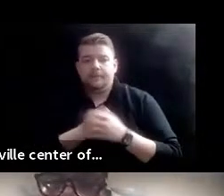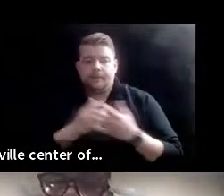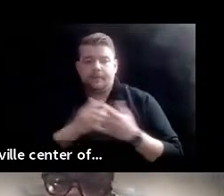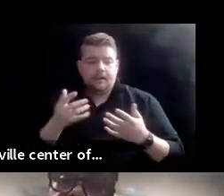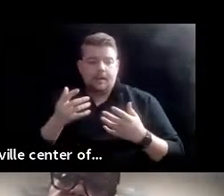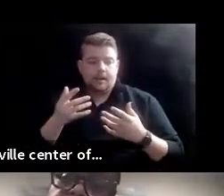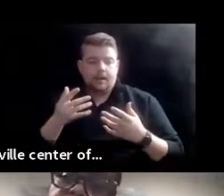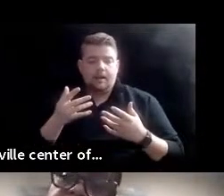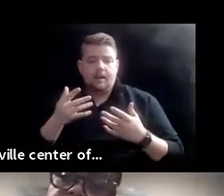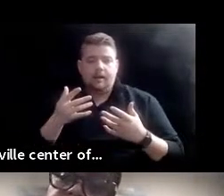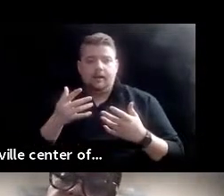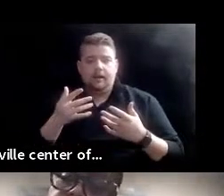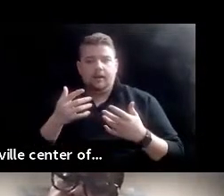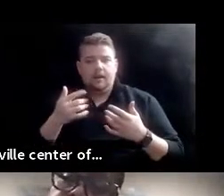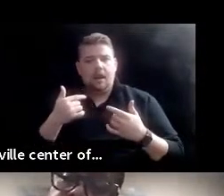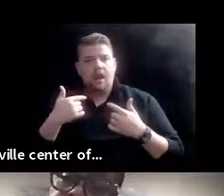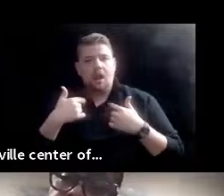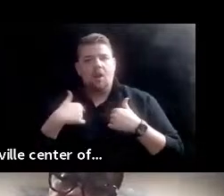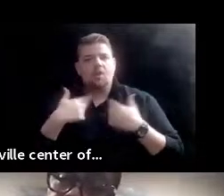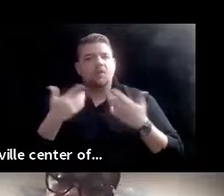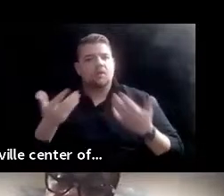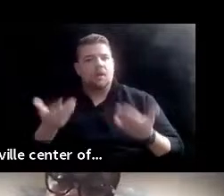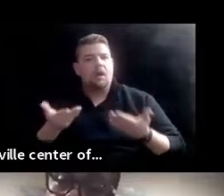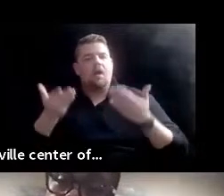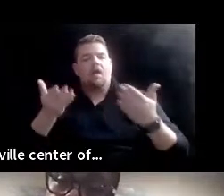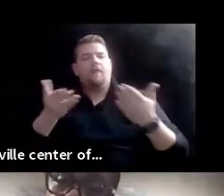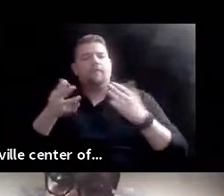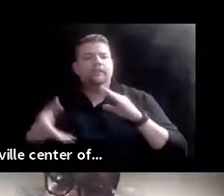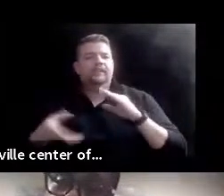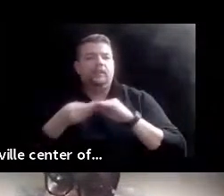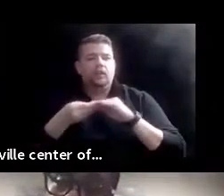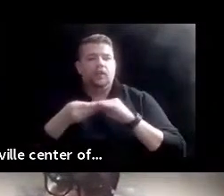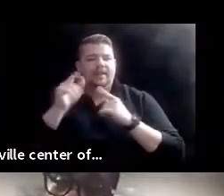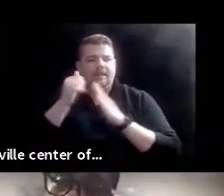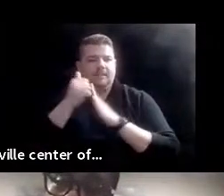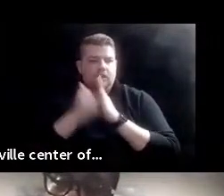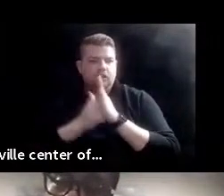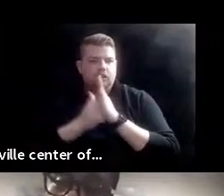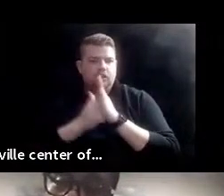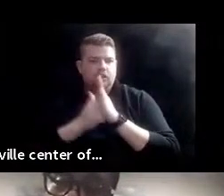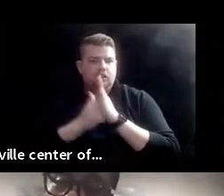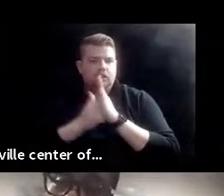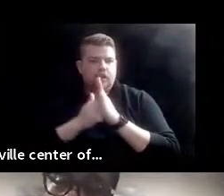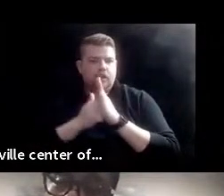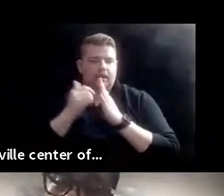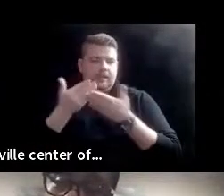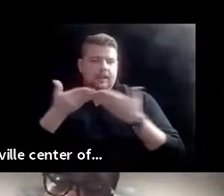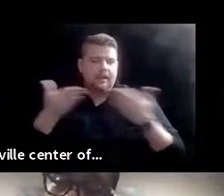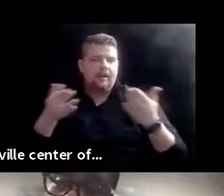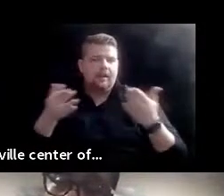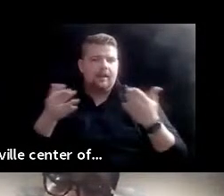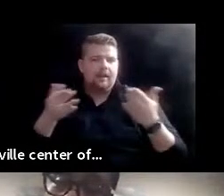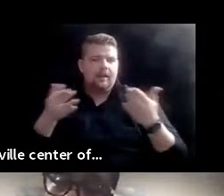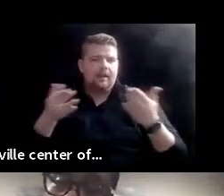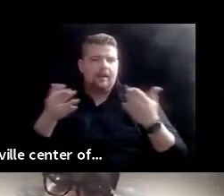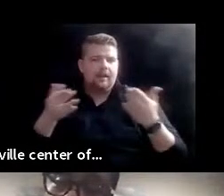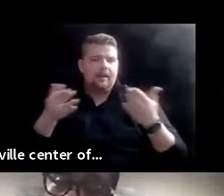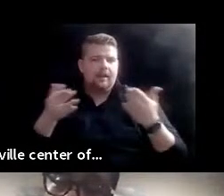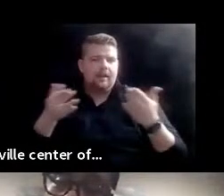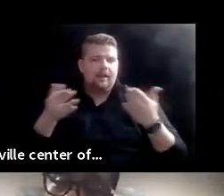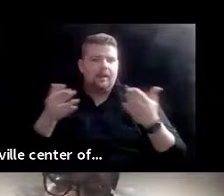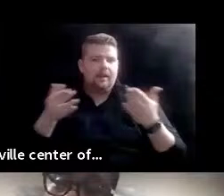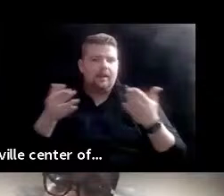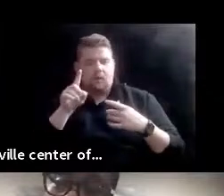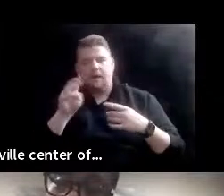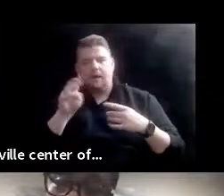I would offer to include that as an agenda item in the manner of vaccine update. We